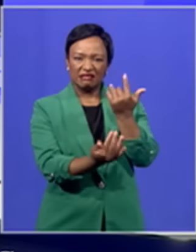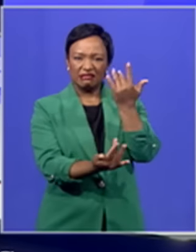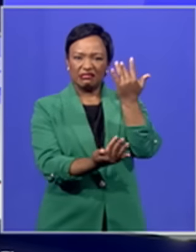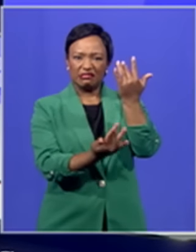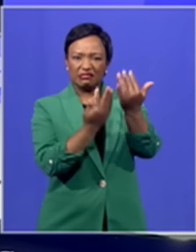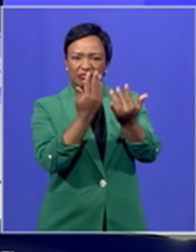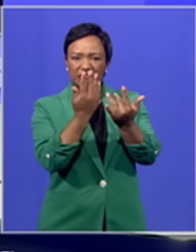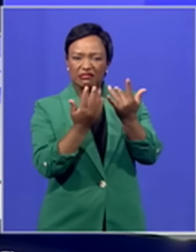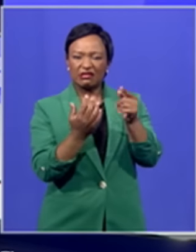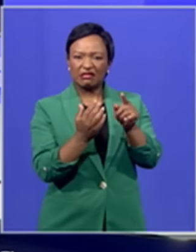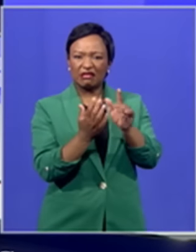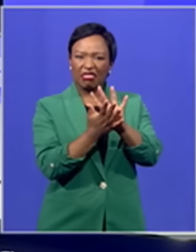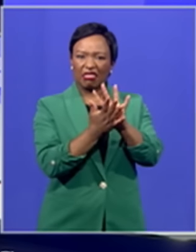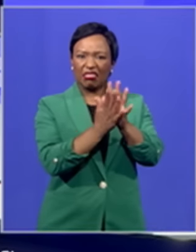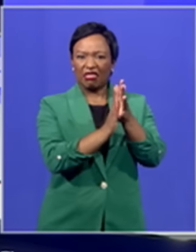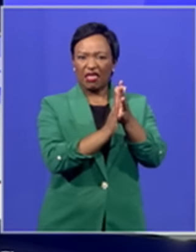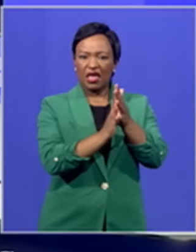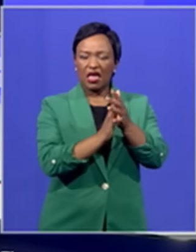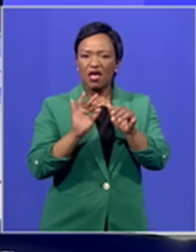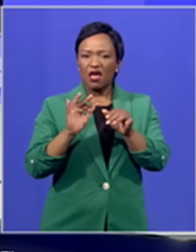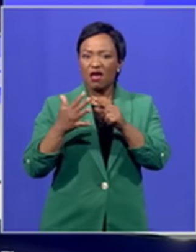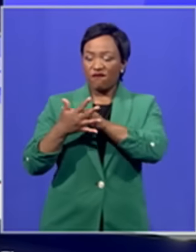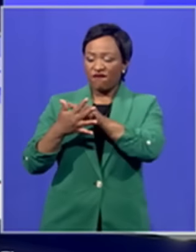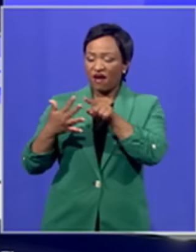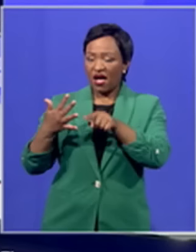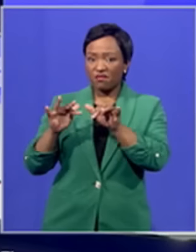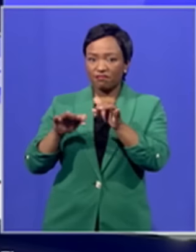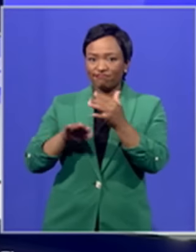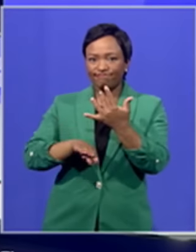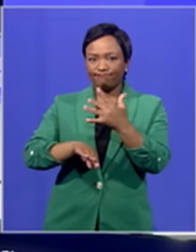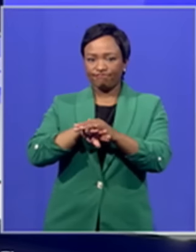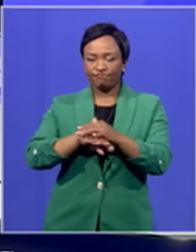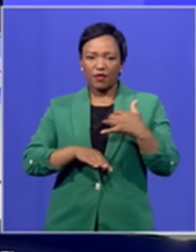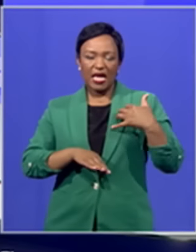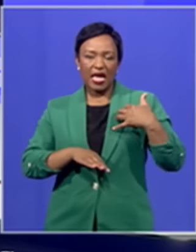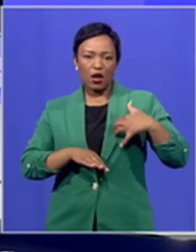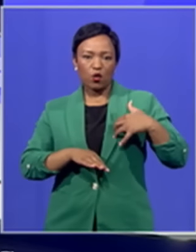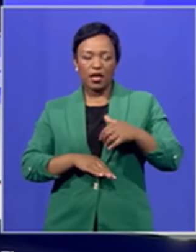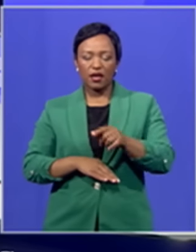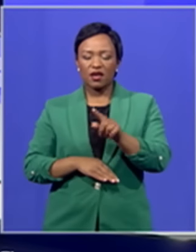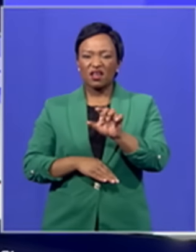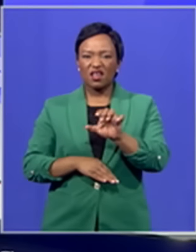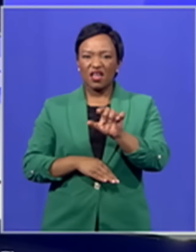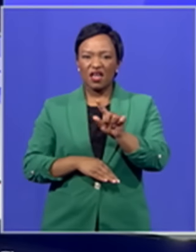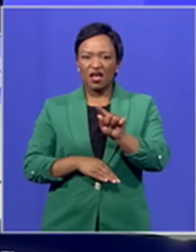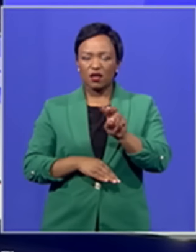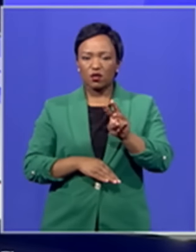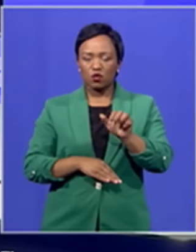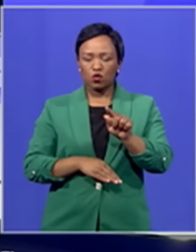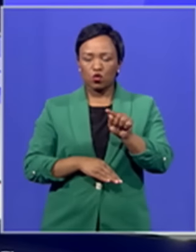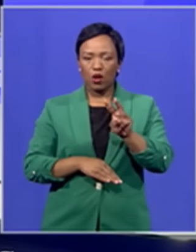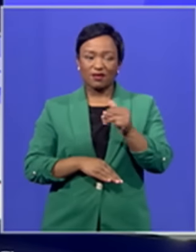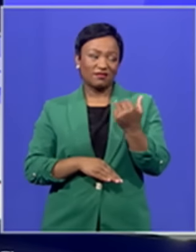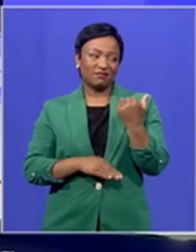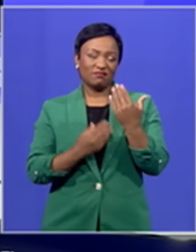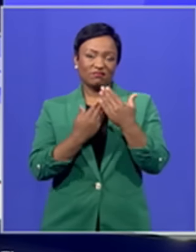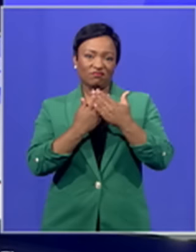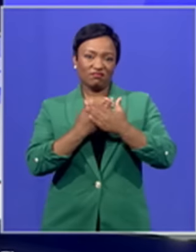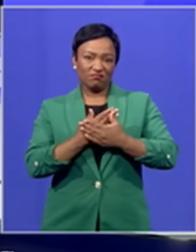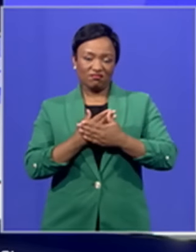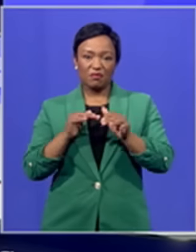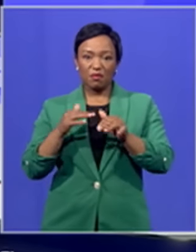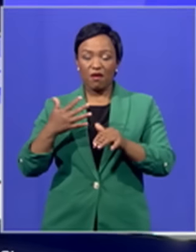batho ba bahlano ka ethwathwa go la Ekurhuleni. Bošegong bja go feta mokhukhu o ile wa swara mollo gomme batho ba bahlano bao